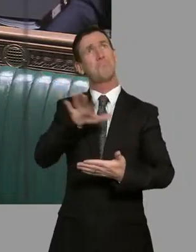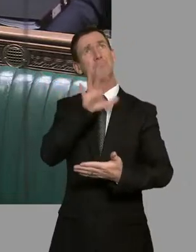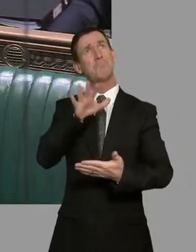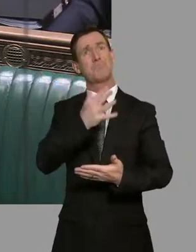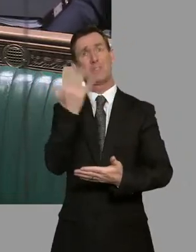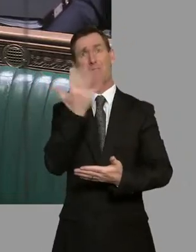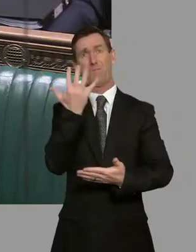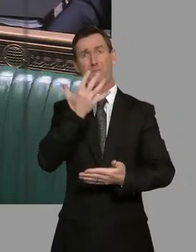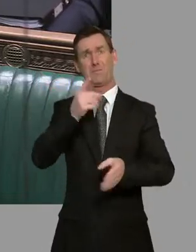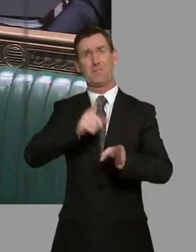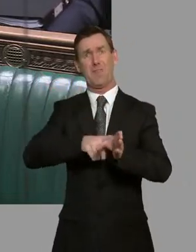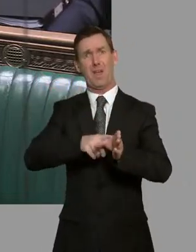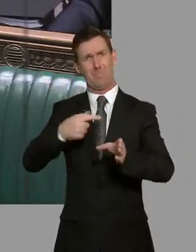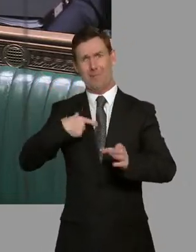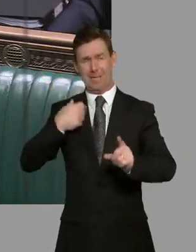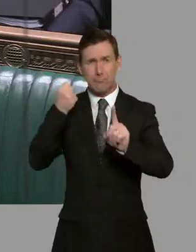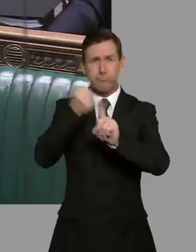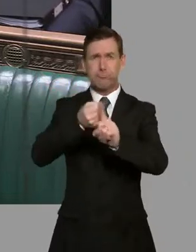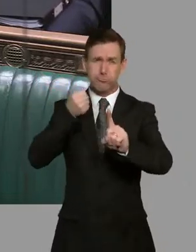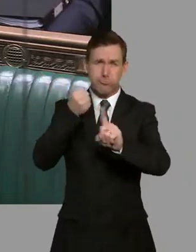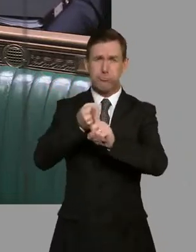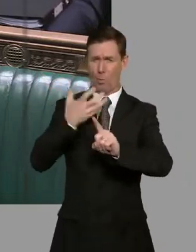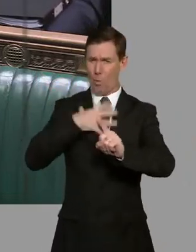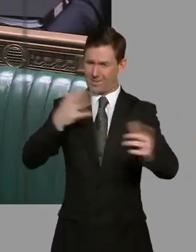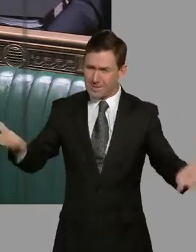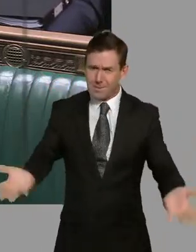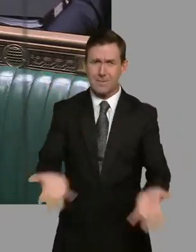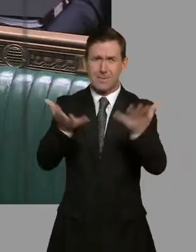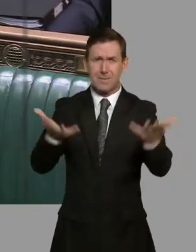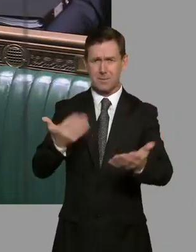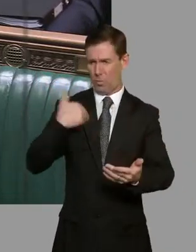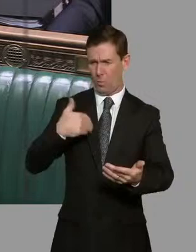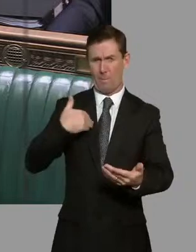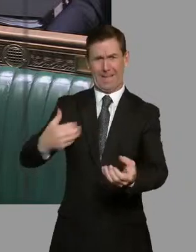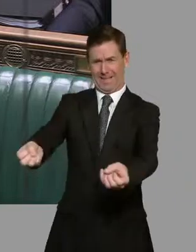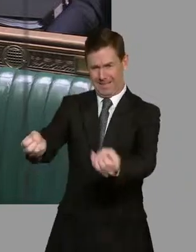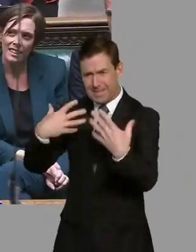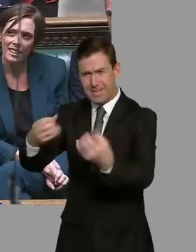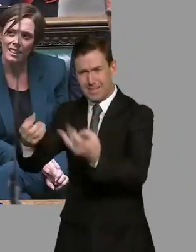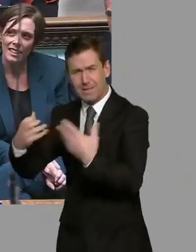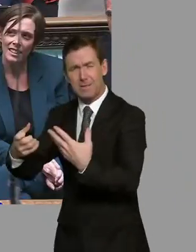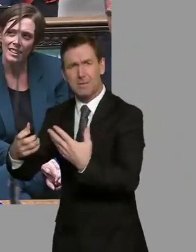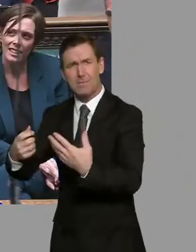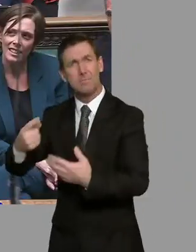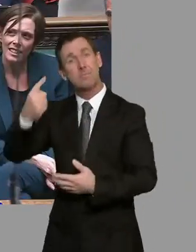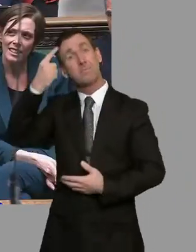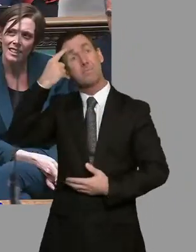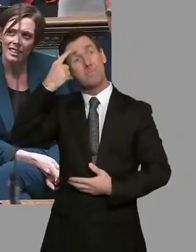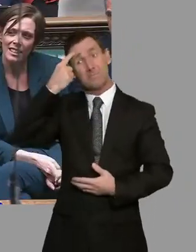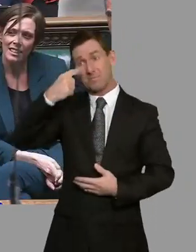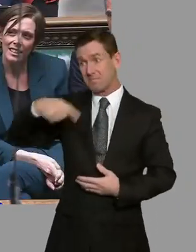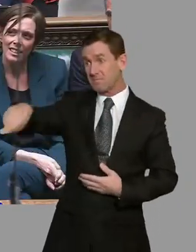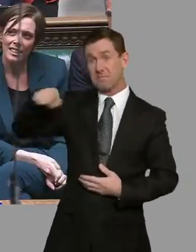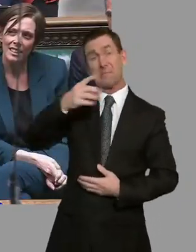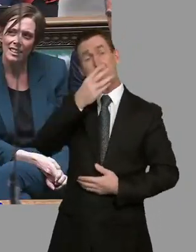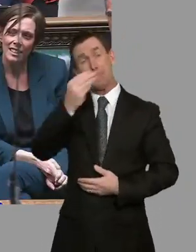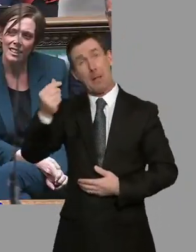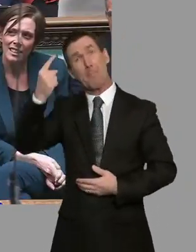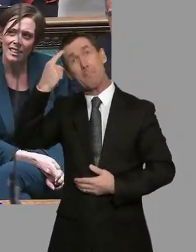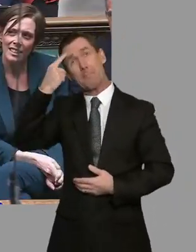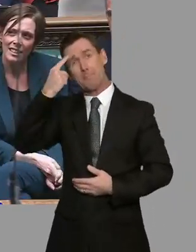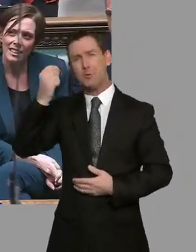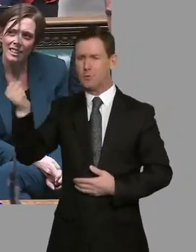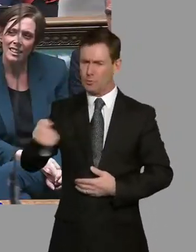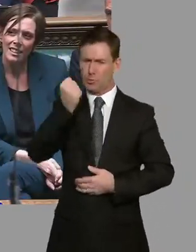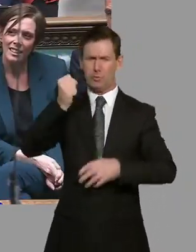But, yes, some people will say there should be a further inquiry. But that does... I accept that, but that means